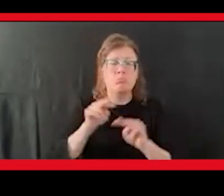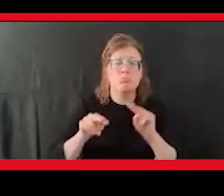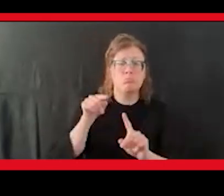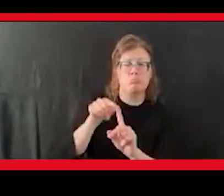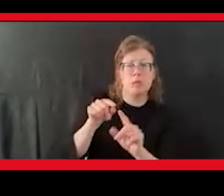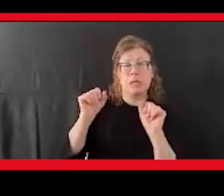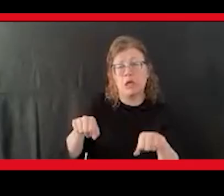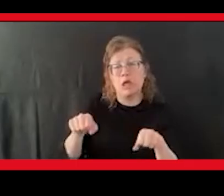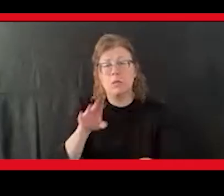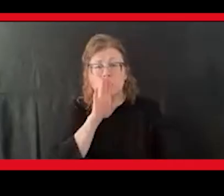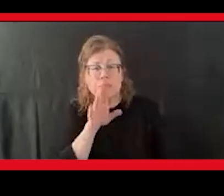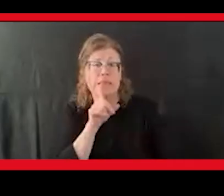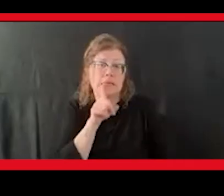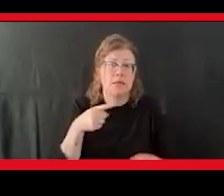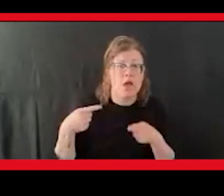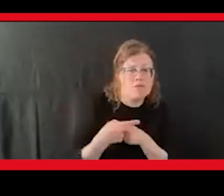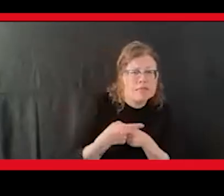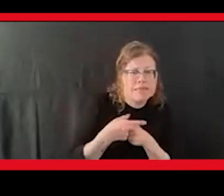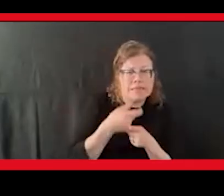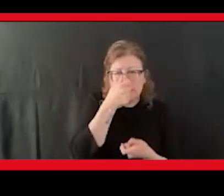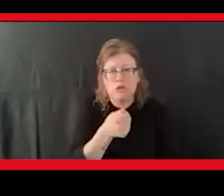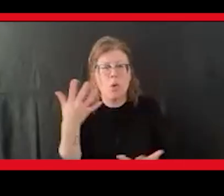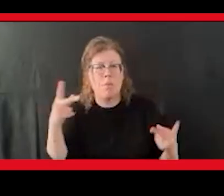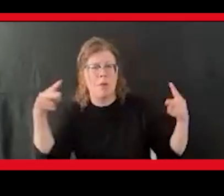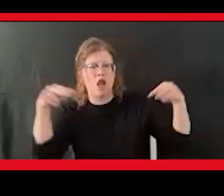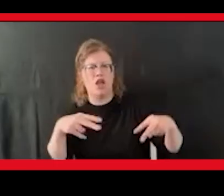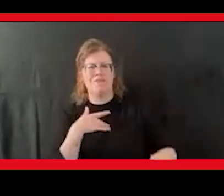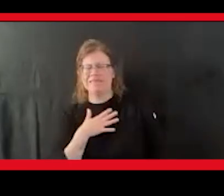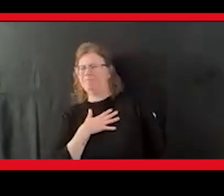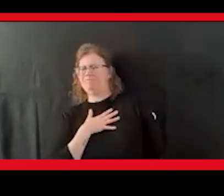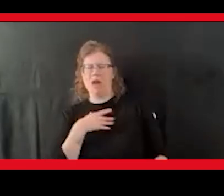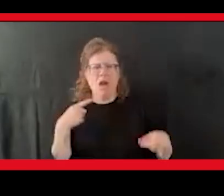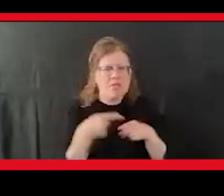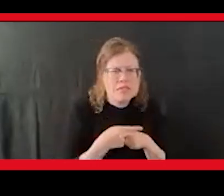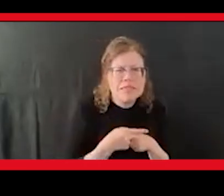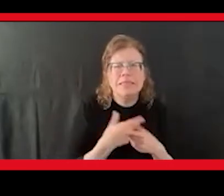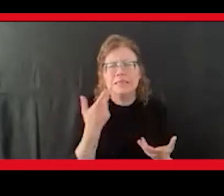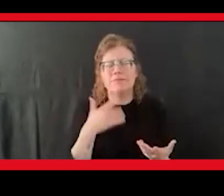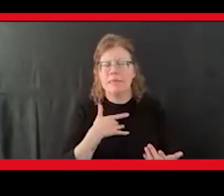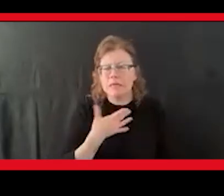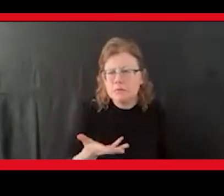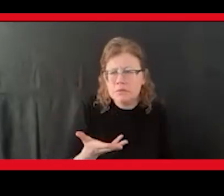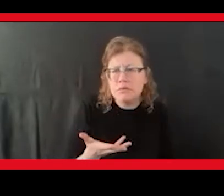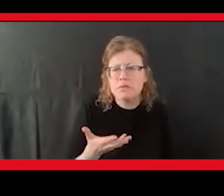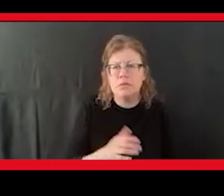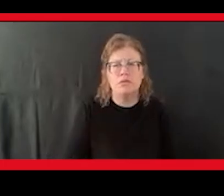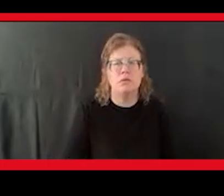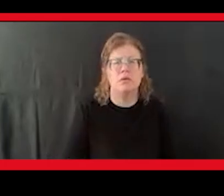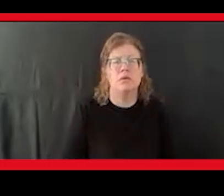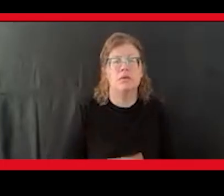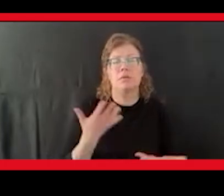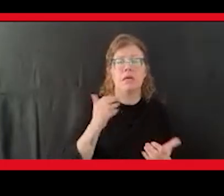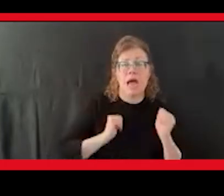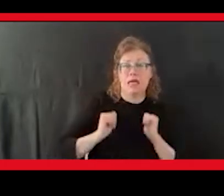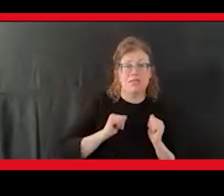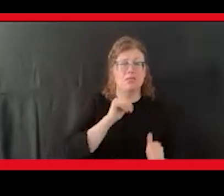Assessors will read and evaluate the assigned applications in their own time. Then we meet as a